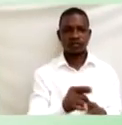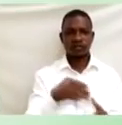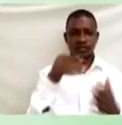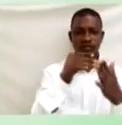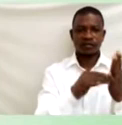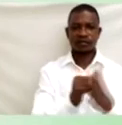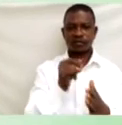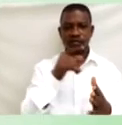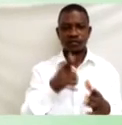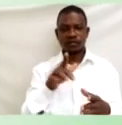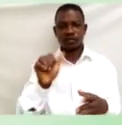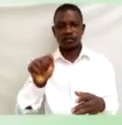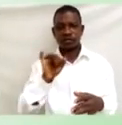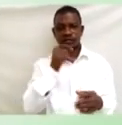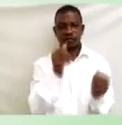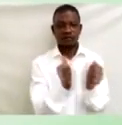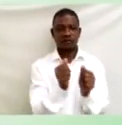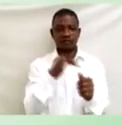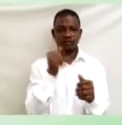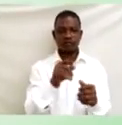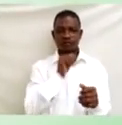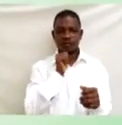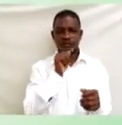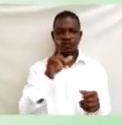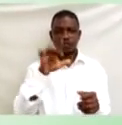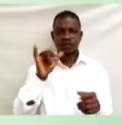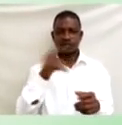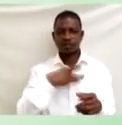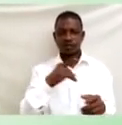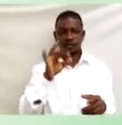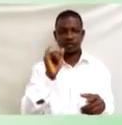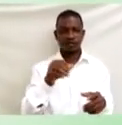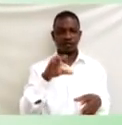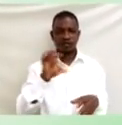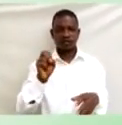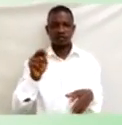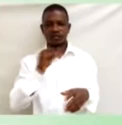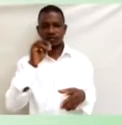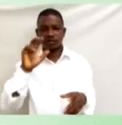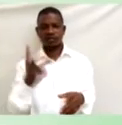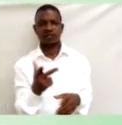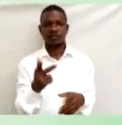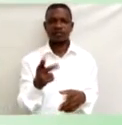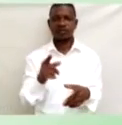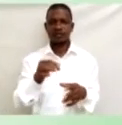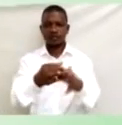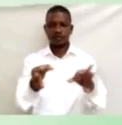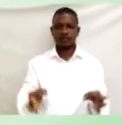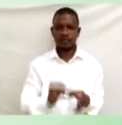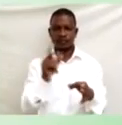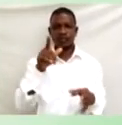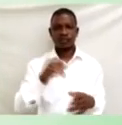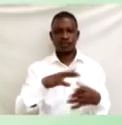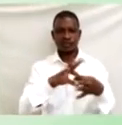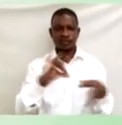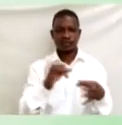Discover and state its link with the unlikely condition. 3.